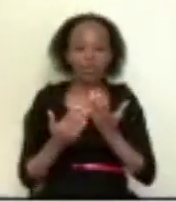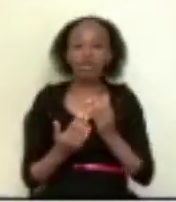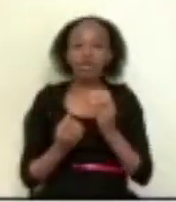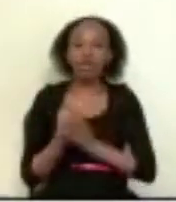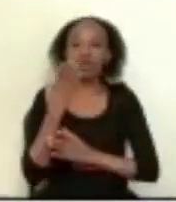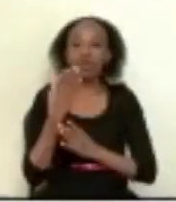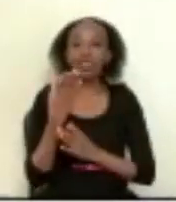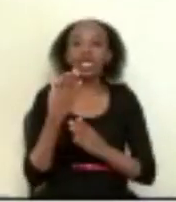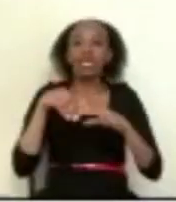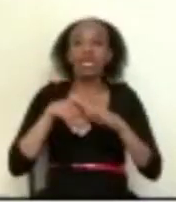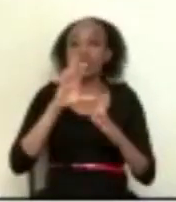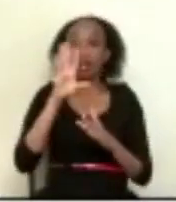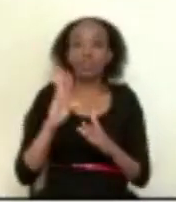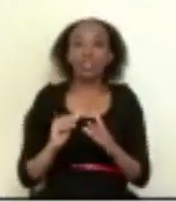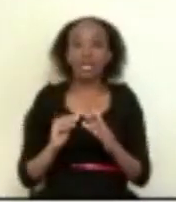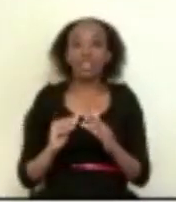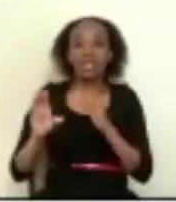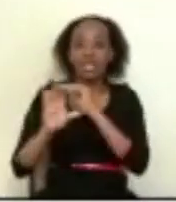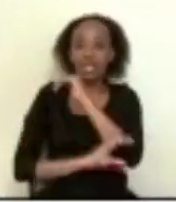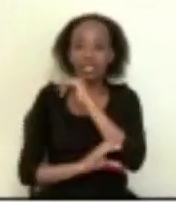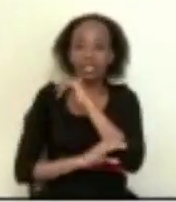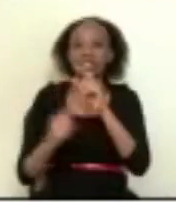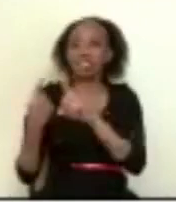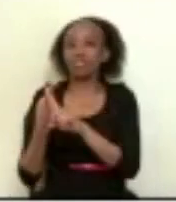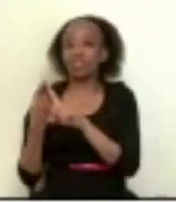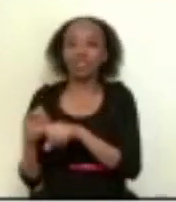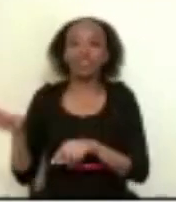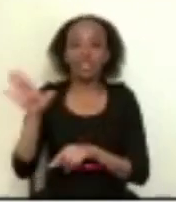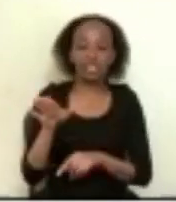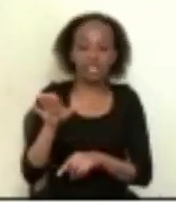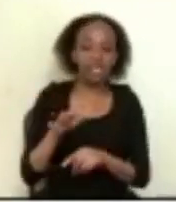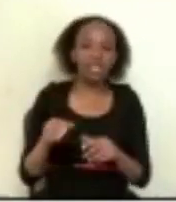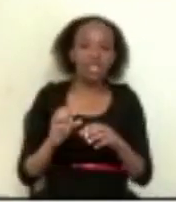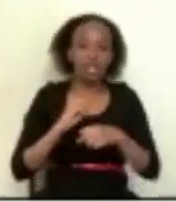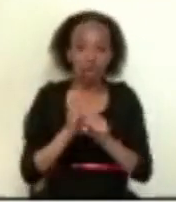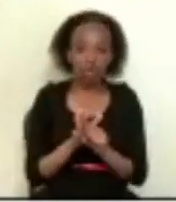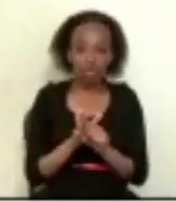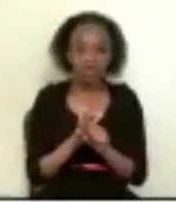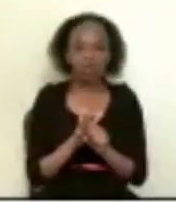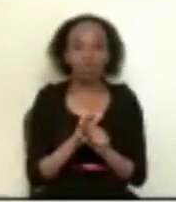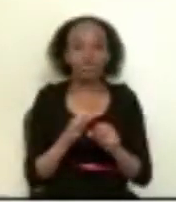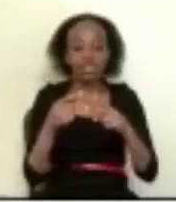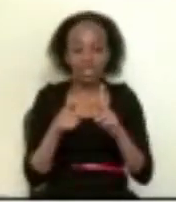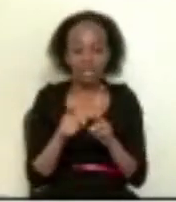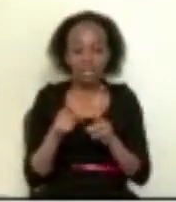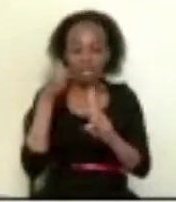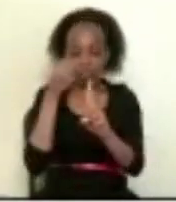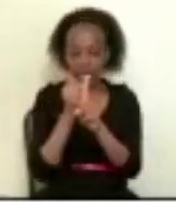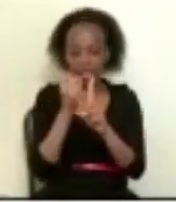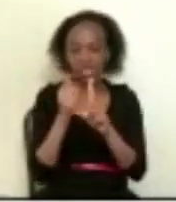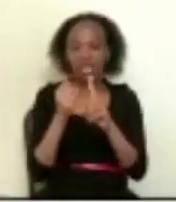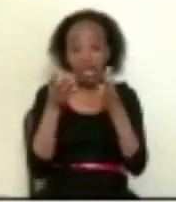Africa, in African countries, across different regions, the pandemic was going to start actually impacting this